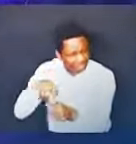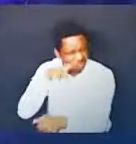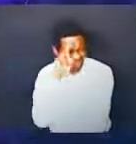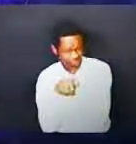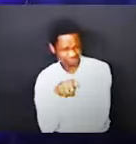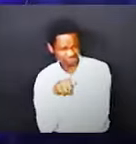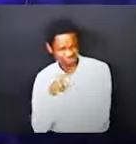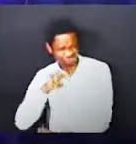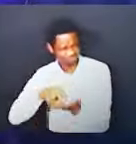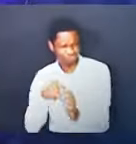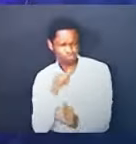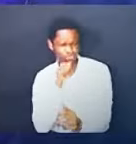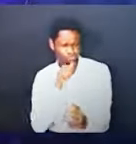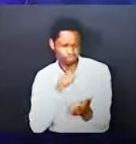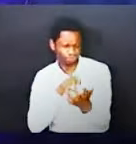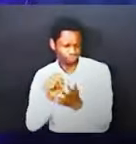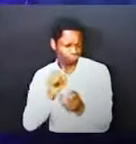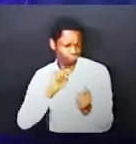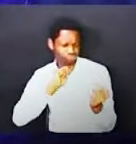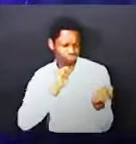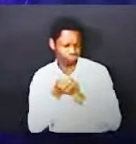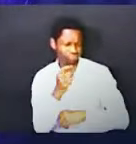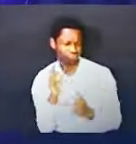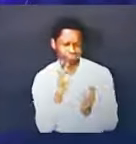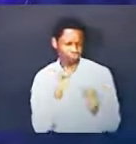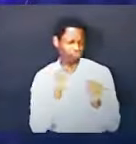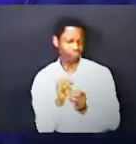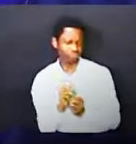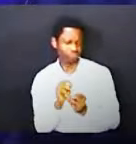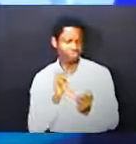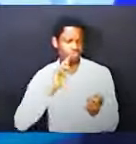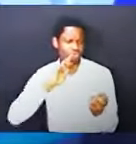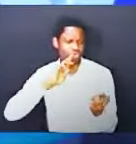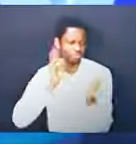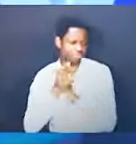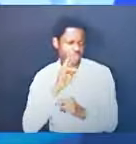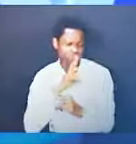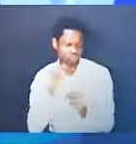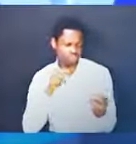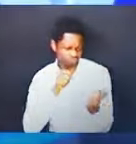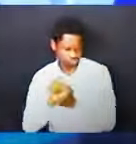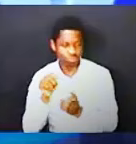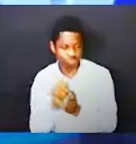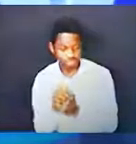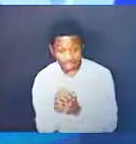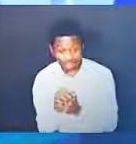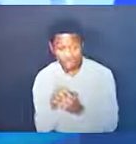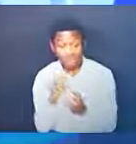What's a cry? You've not repented. The change affects your affections.